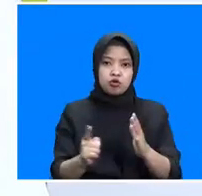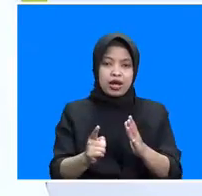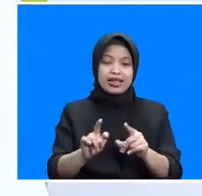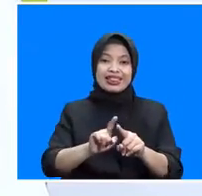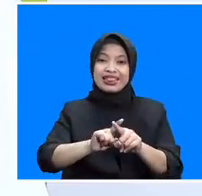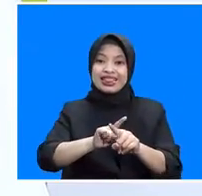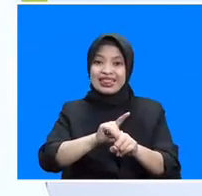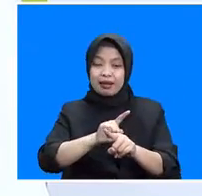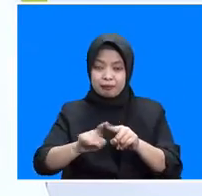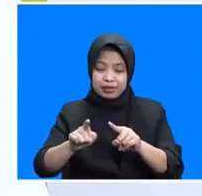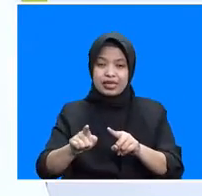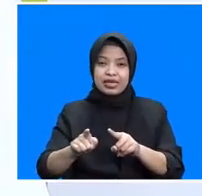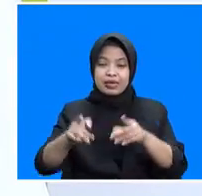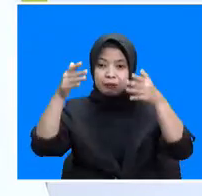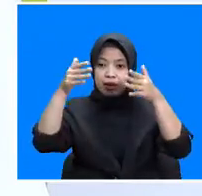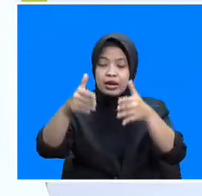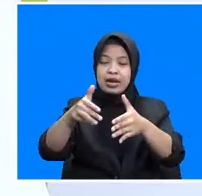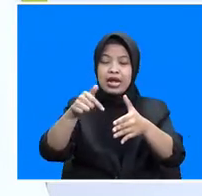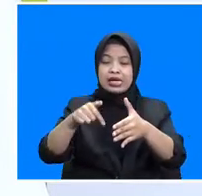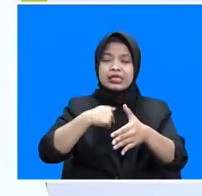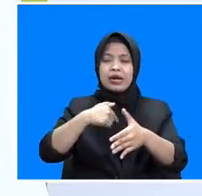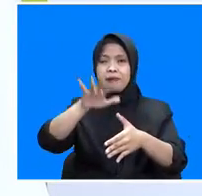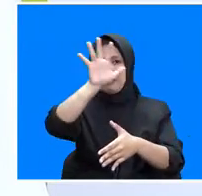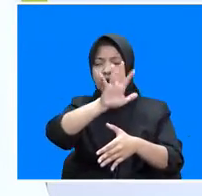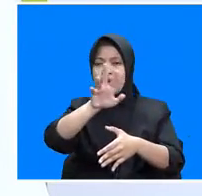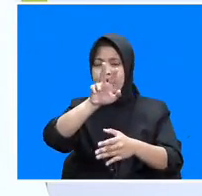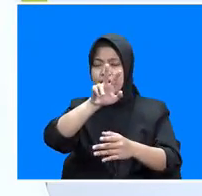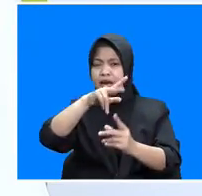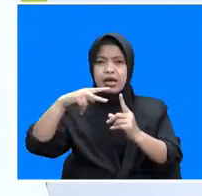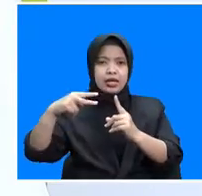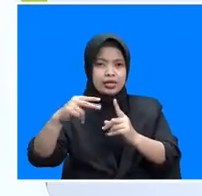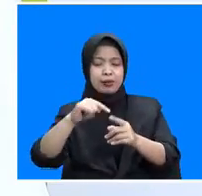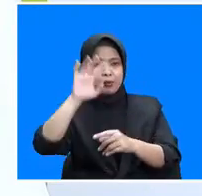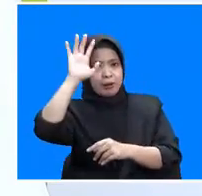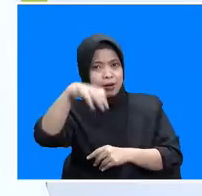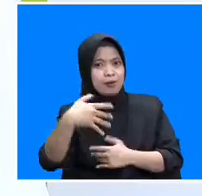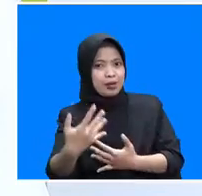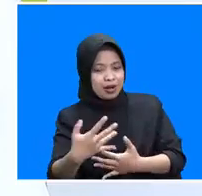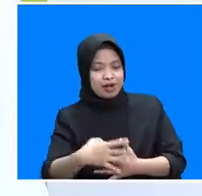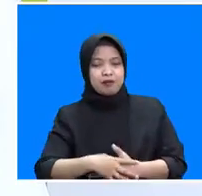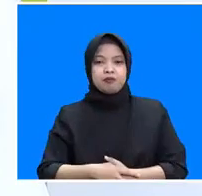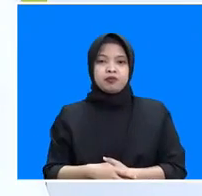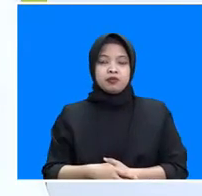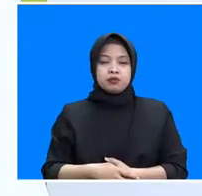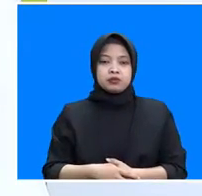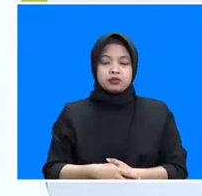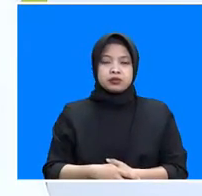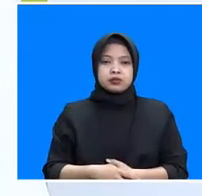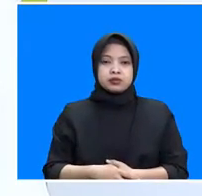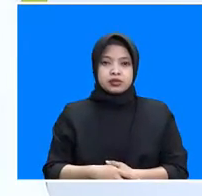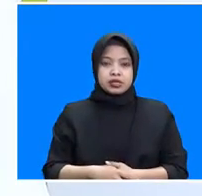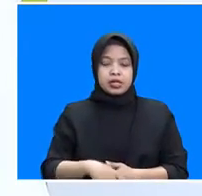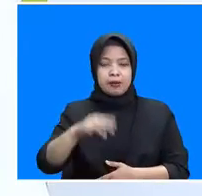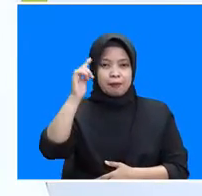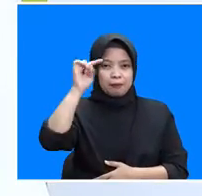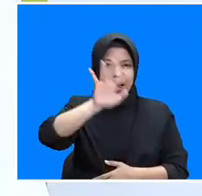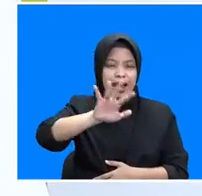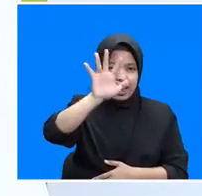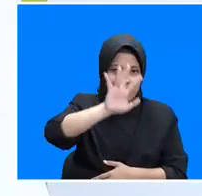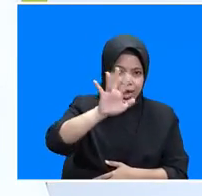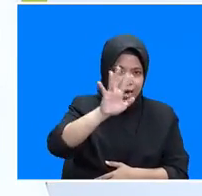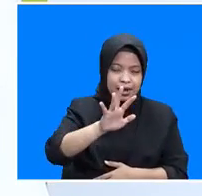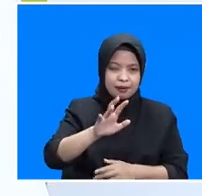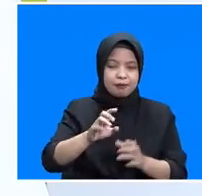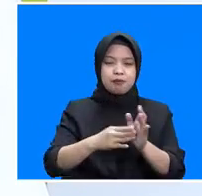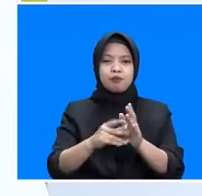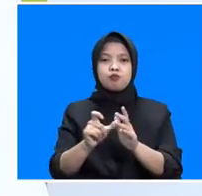and we will move into the future as well. So, you know, from a multilateral forum perspective, Australia is